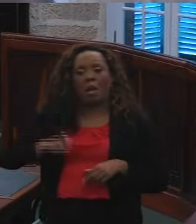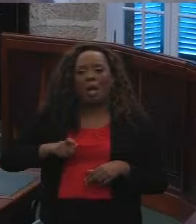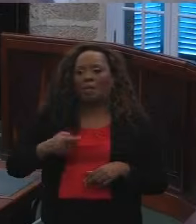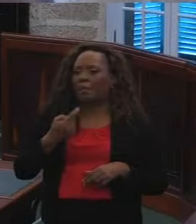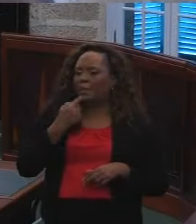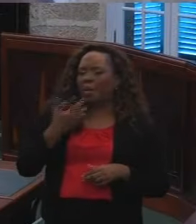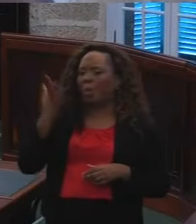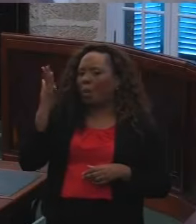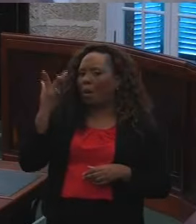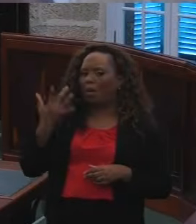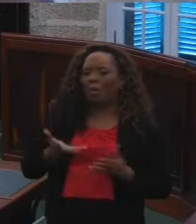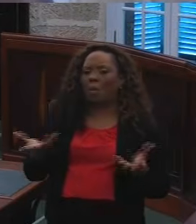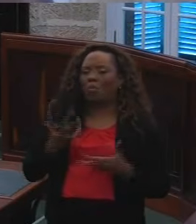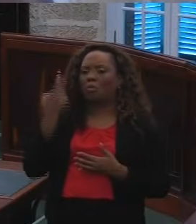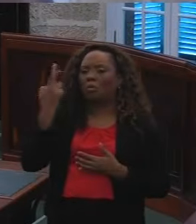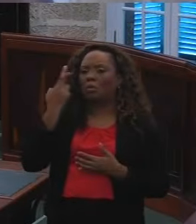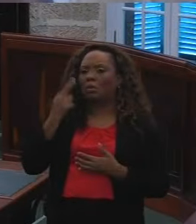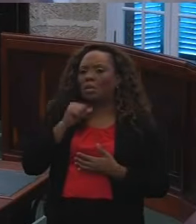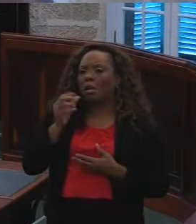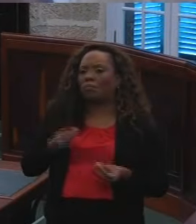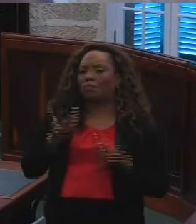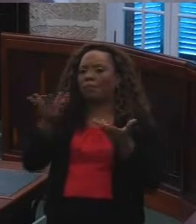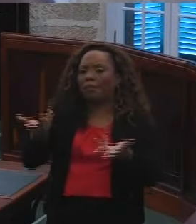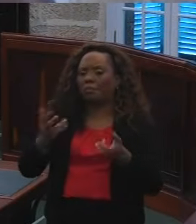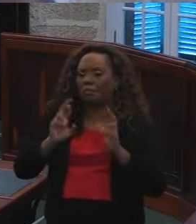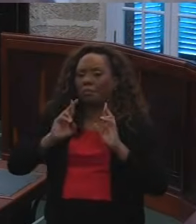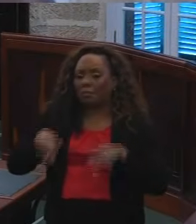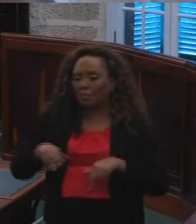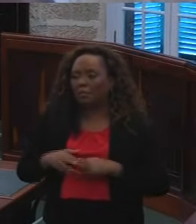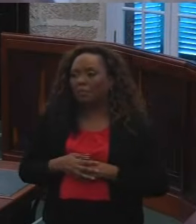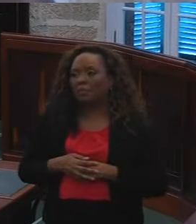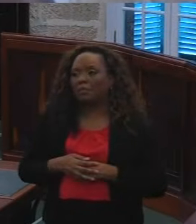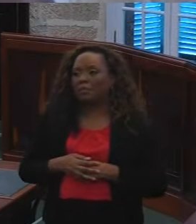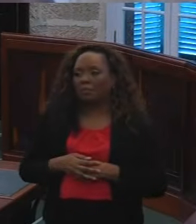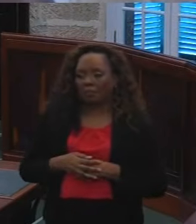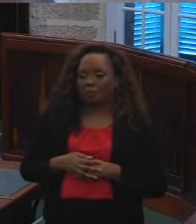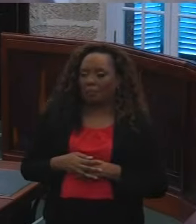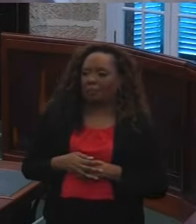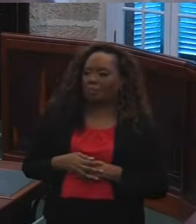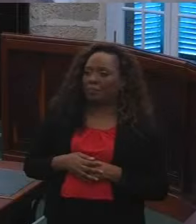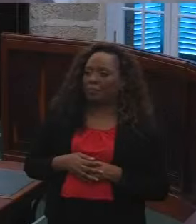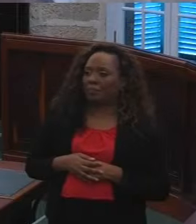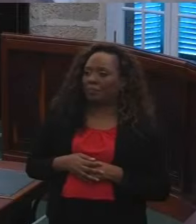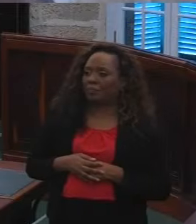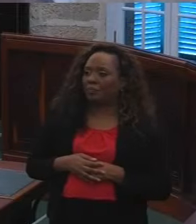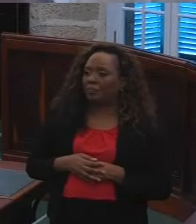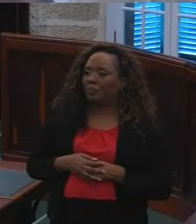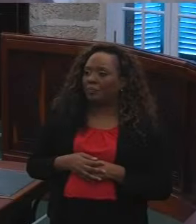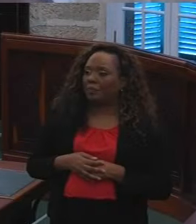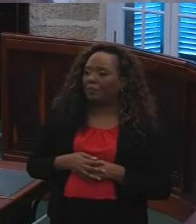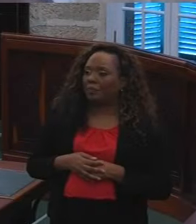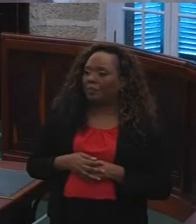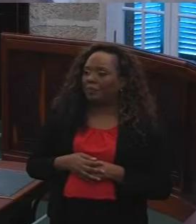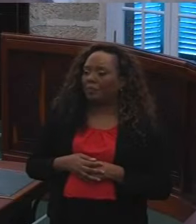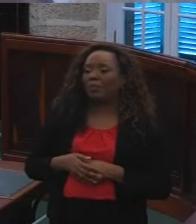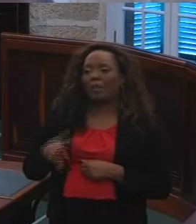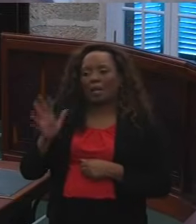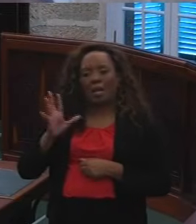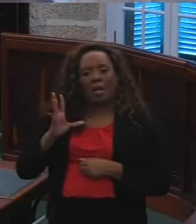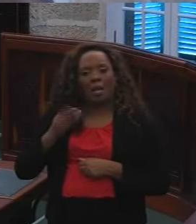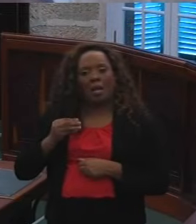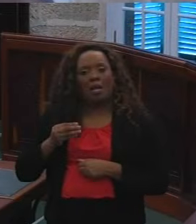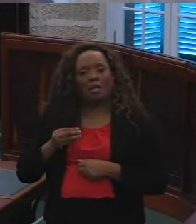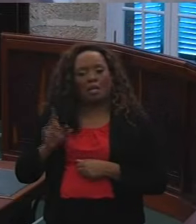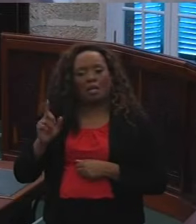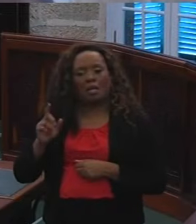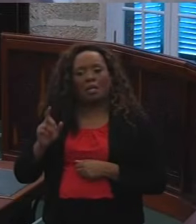why your license was indeed revoked, and that will be given in writing to the manager